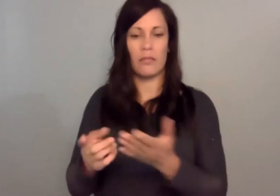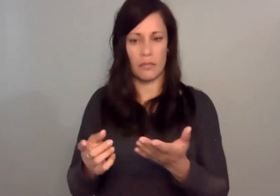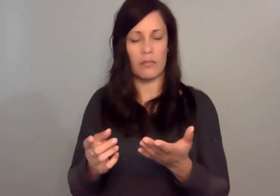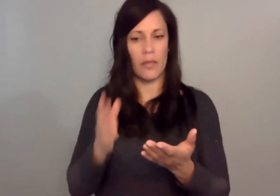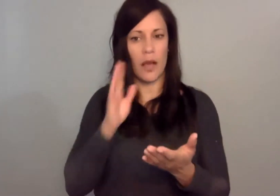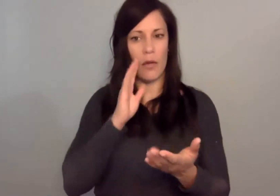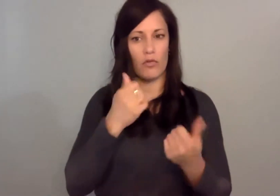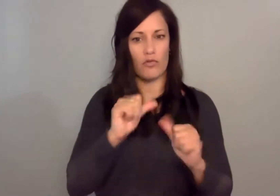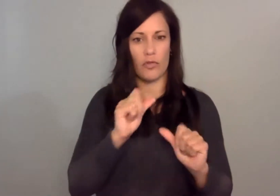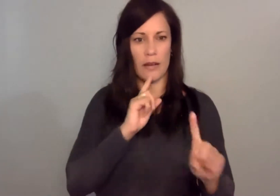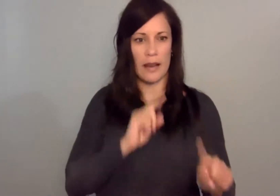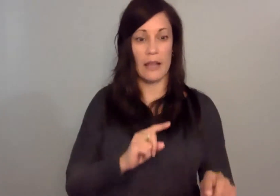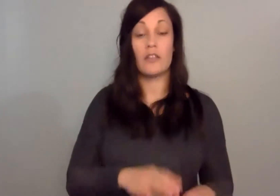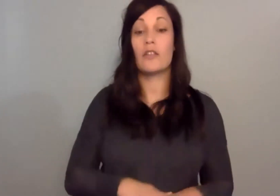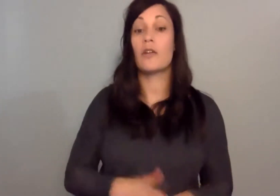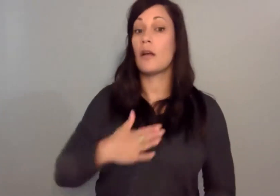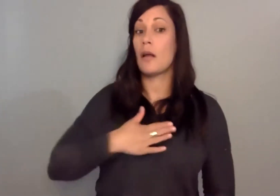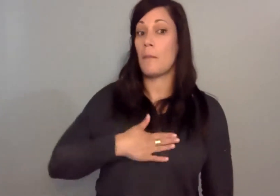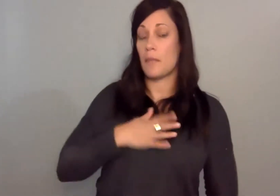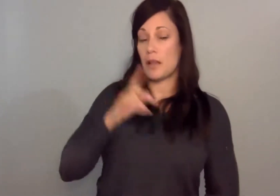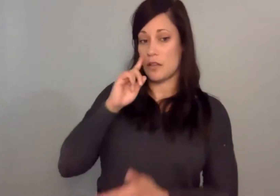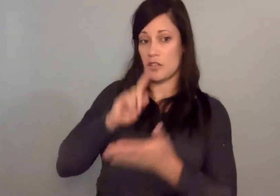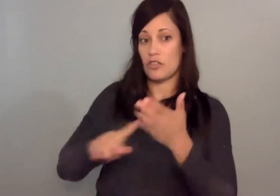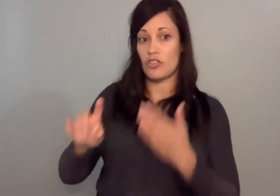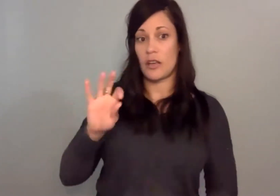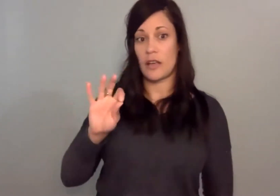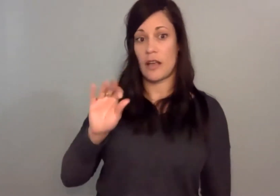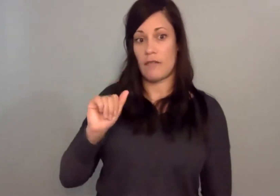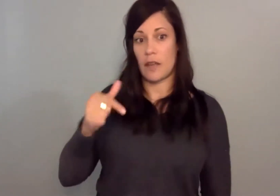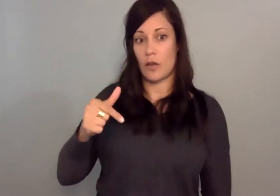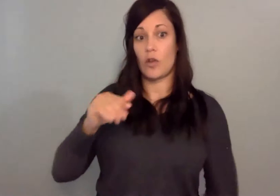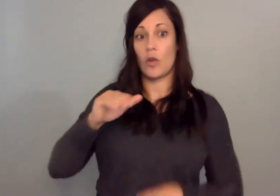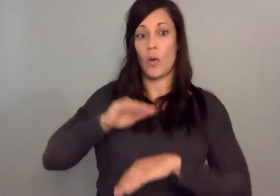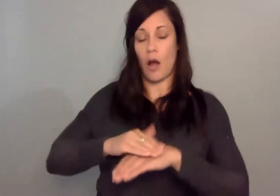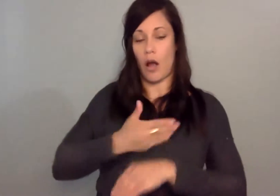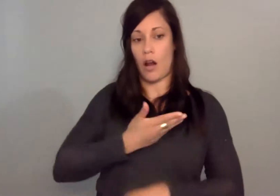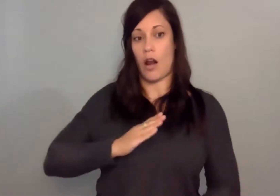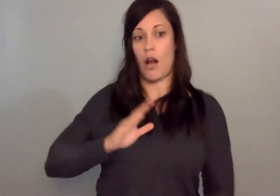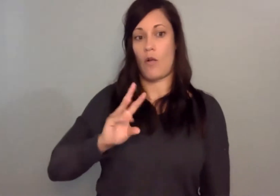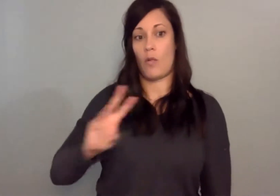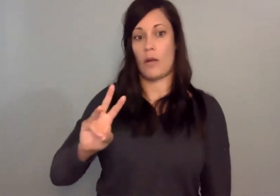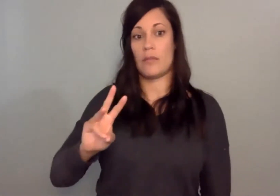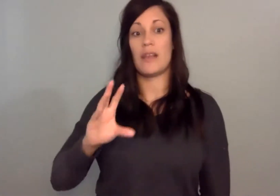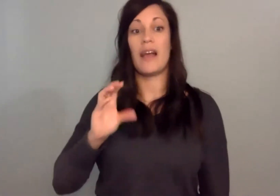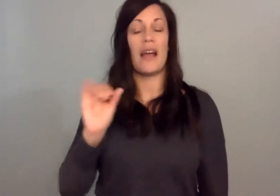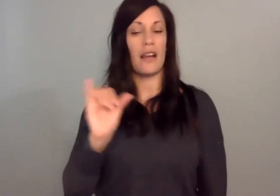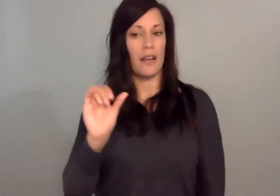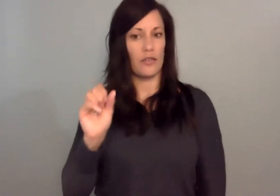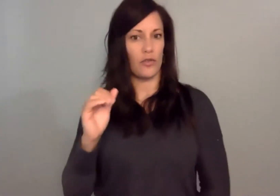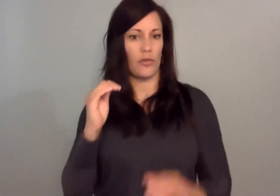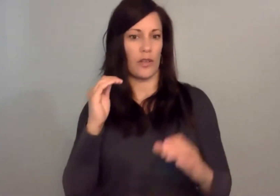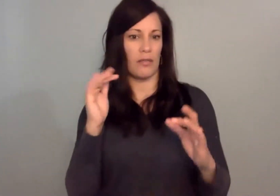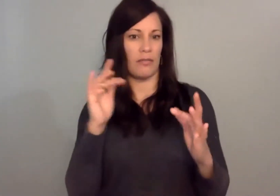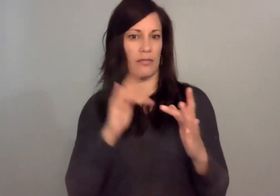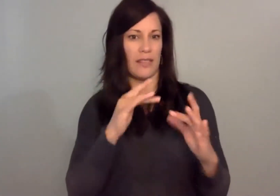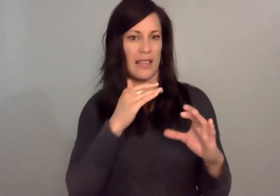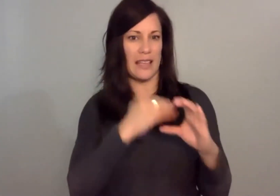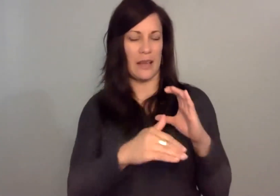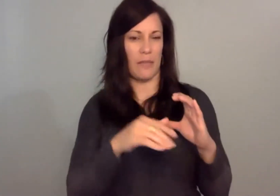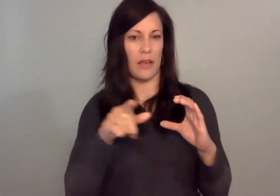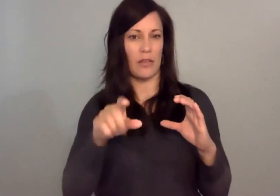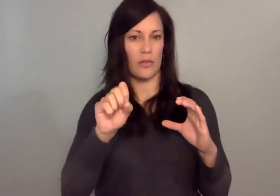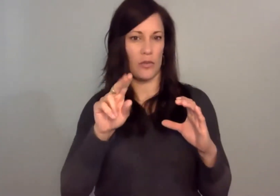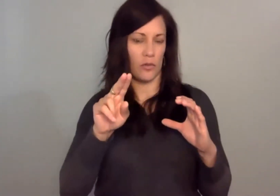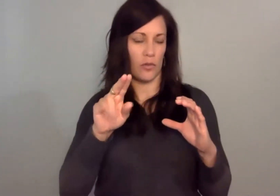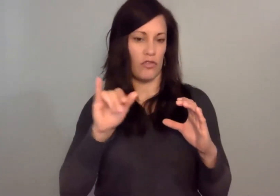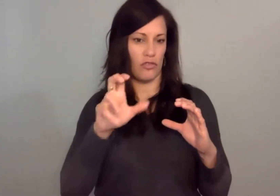to check our FAQs on our website, as well as to reach out to the email address Sujin just mentioned,